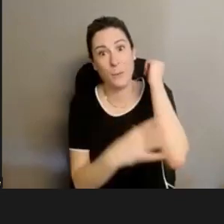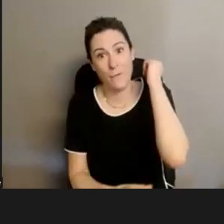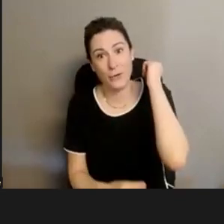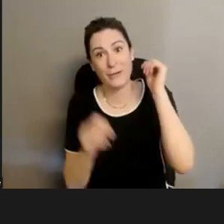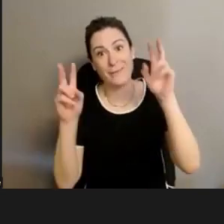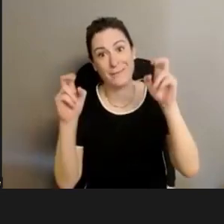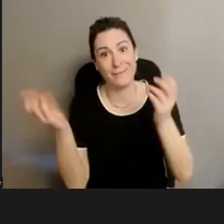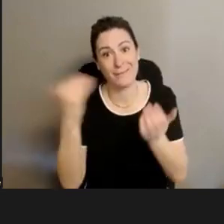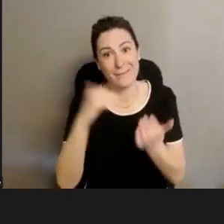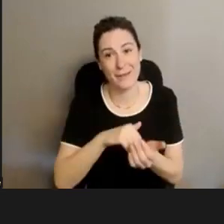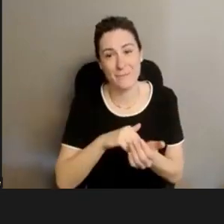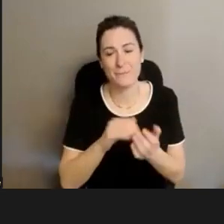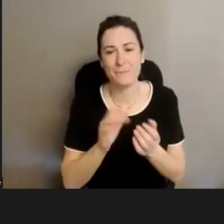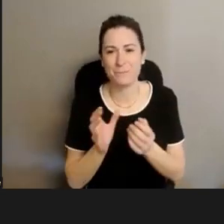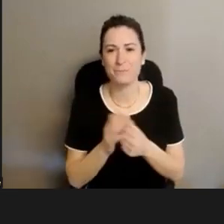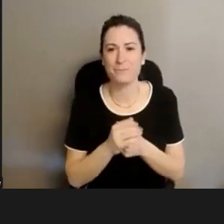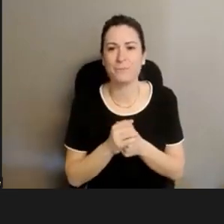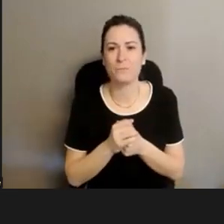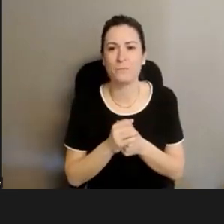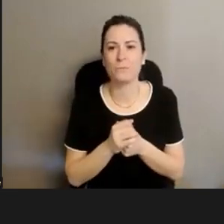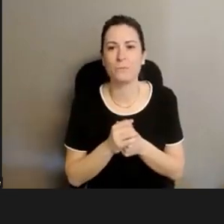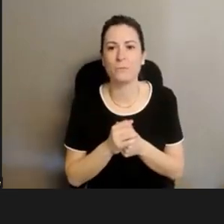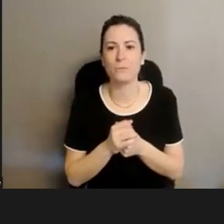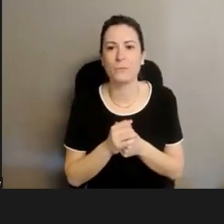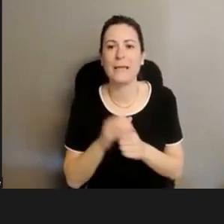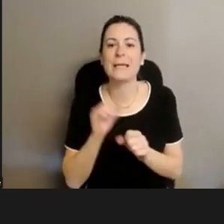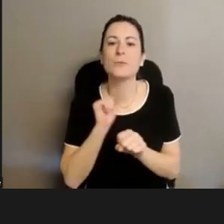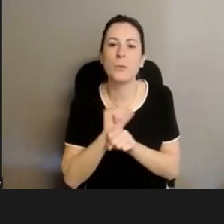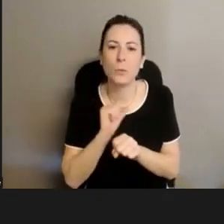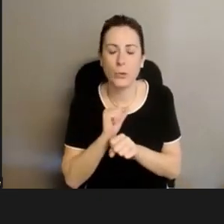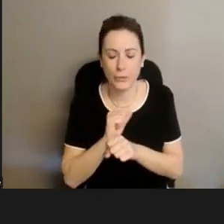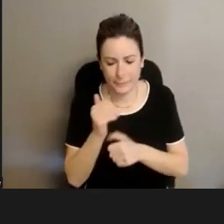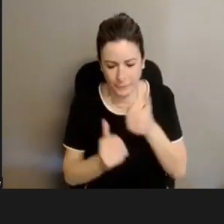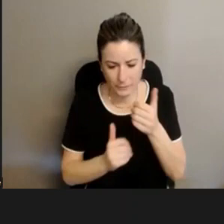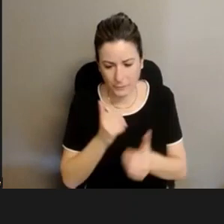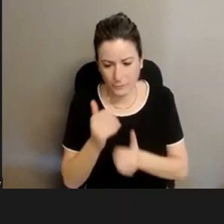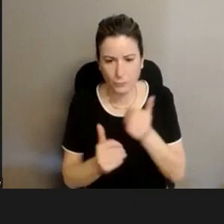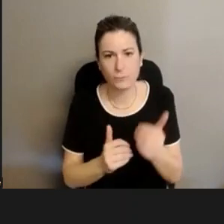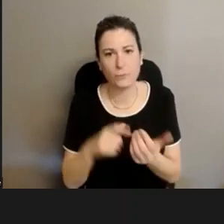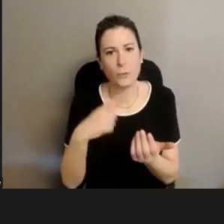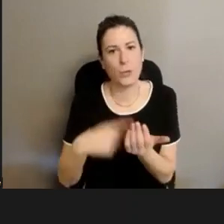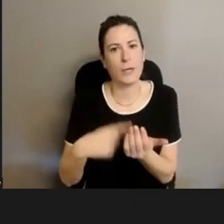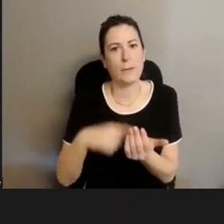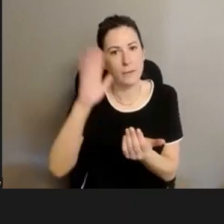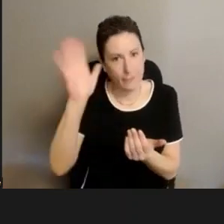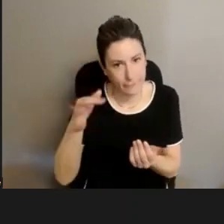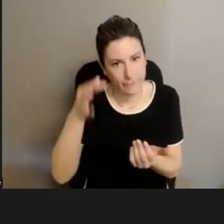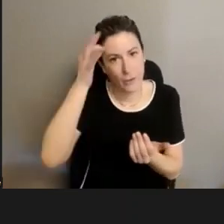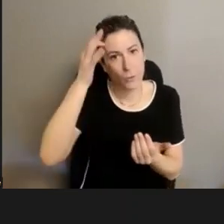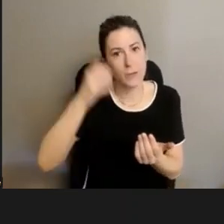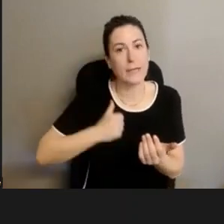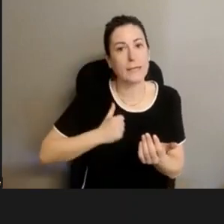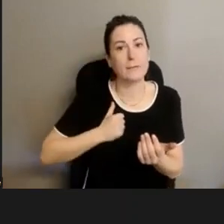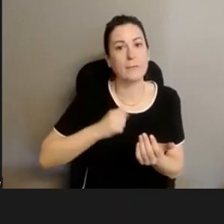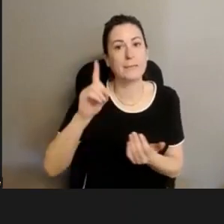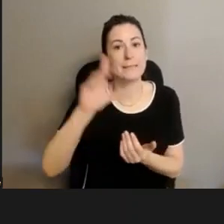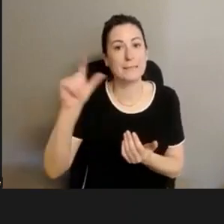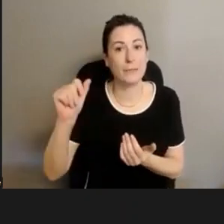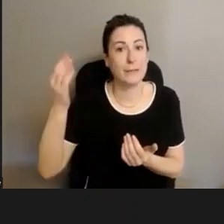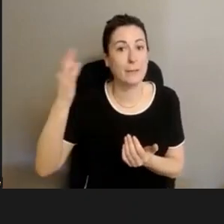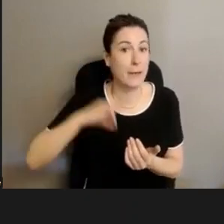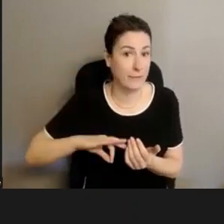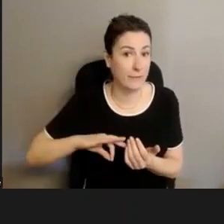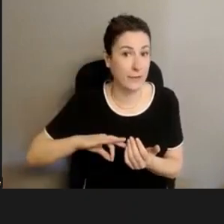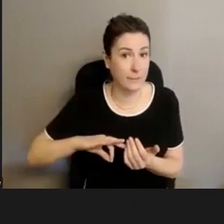a little bit later, as we work towards this federal Canada disability benefit, one of the things